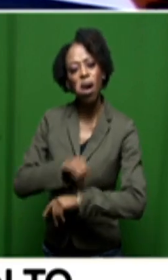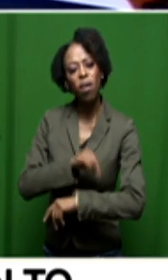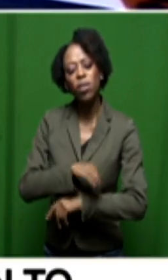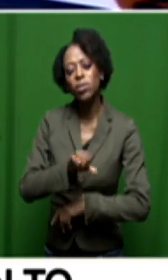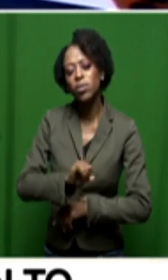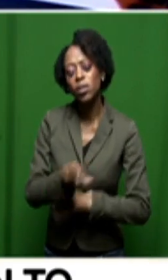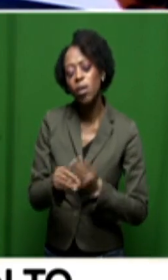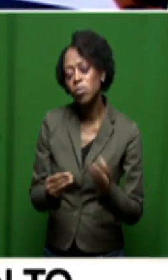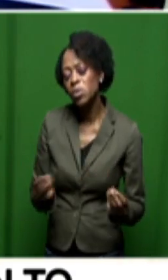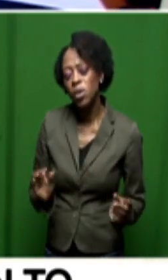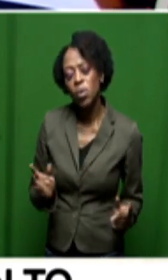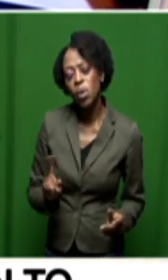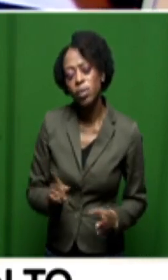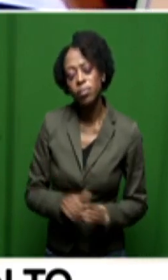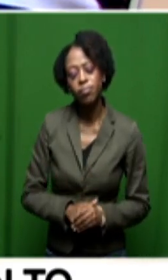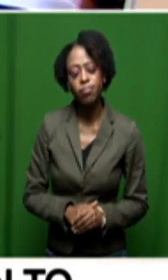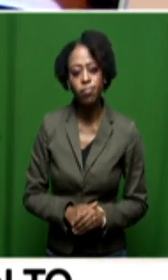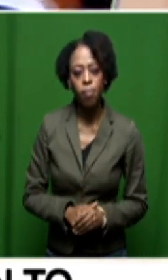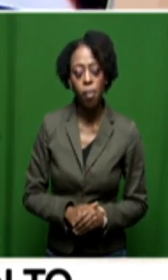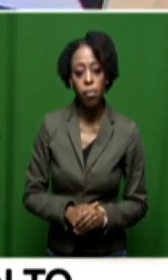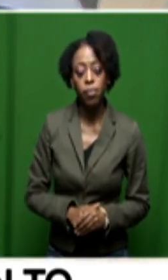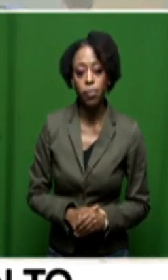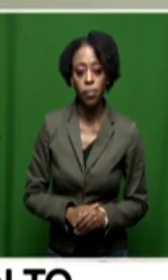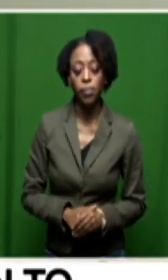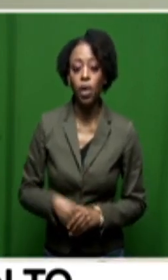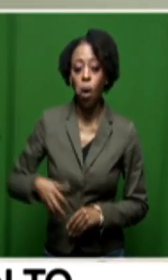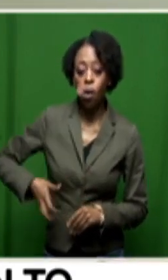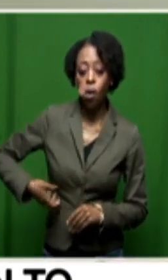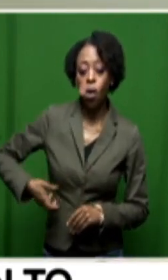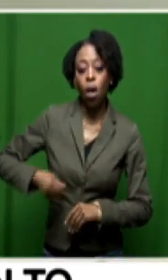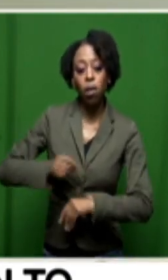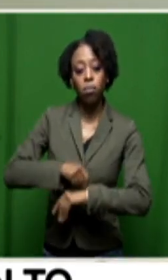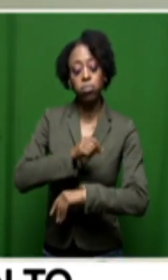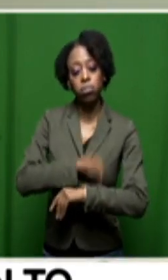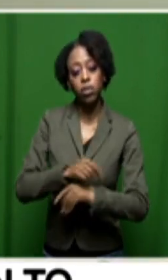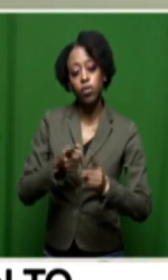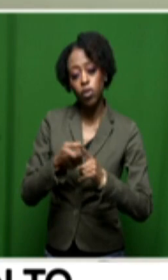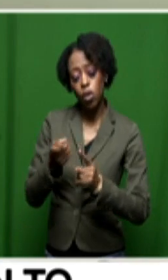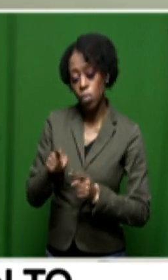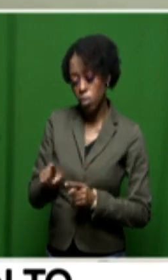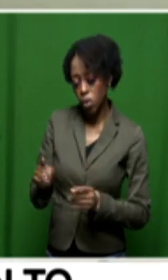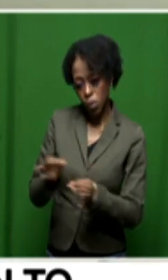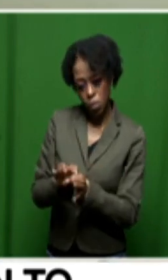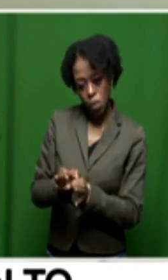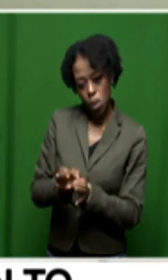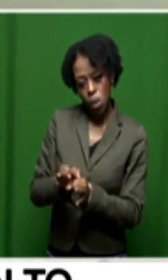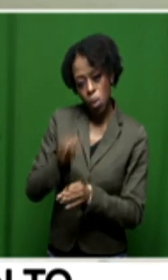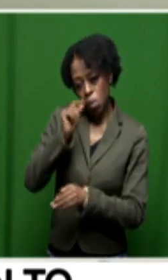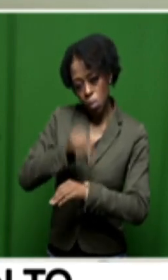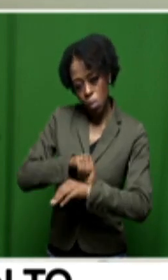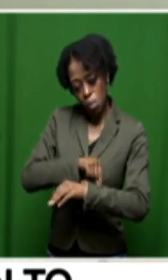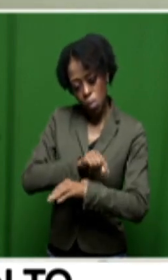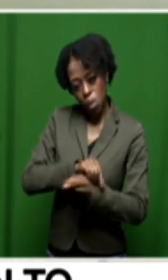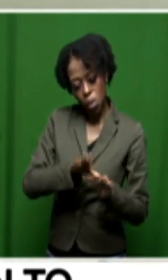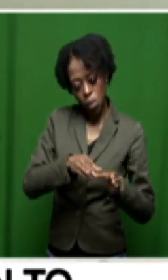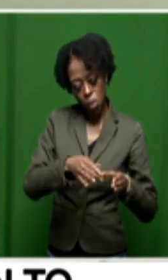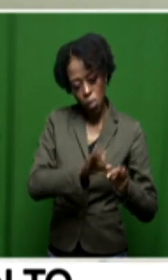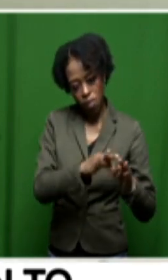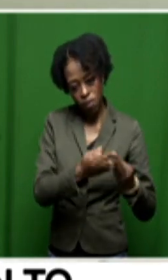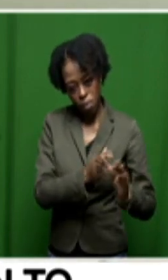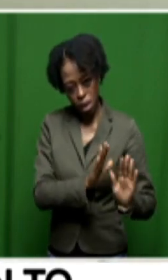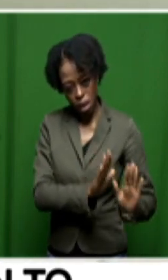children? Thank you so much. So monkeypox is from this chicken, smallpox group of vaccines,